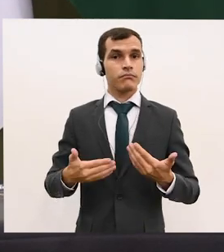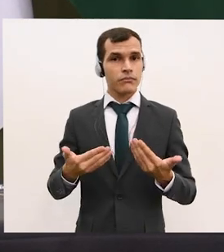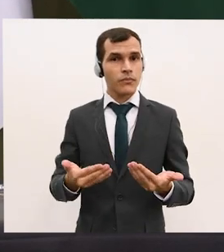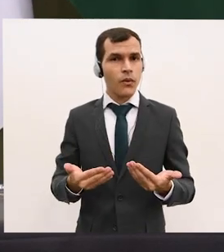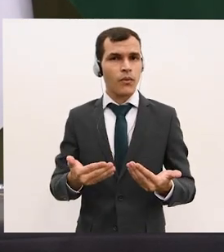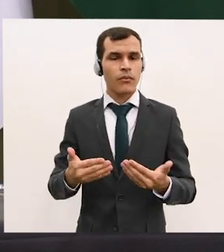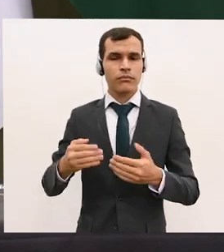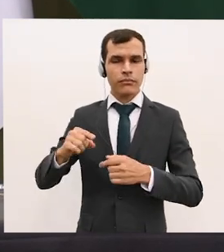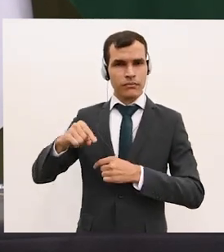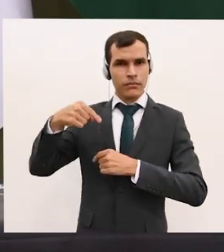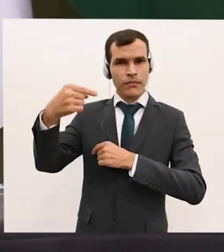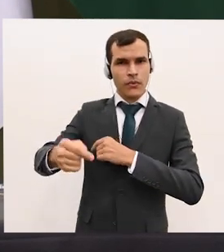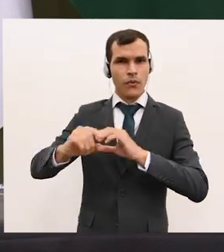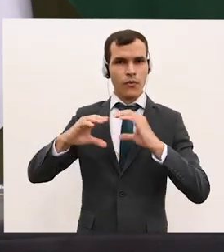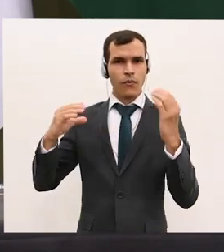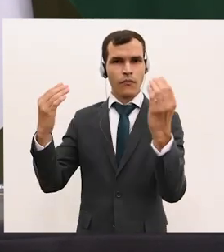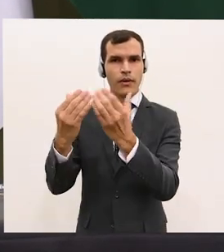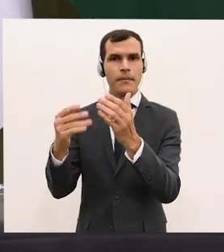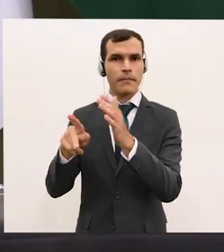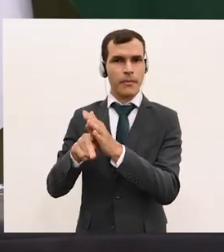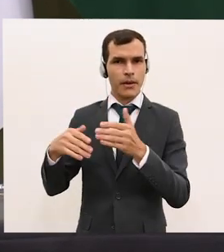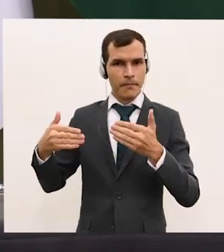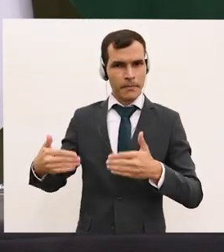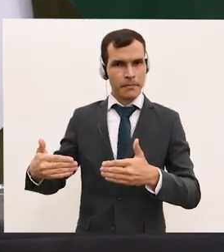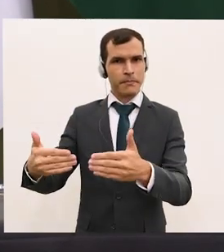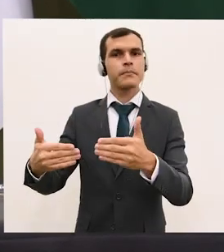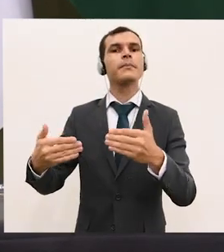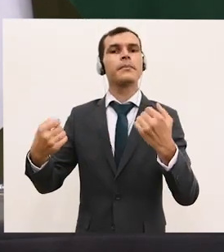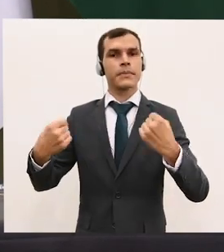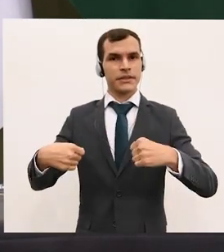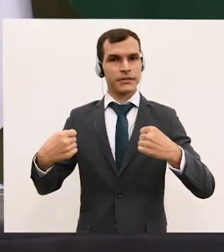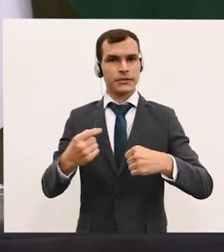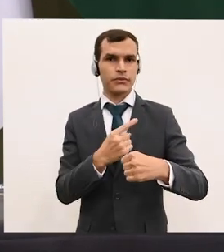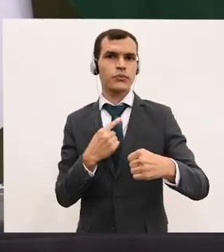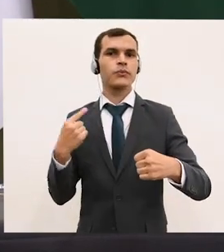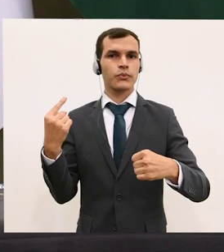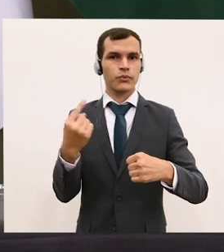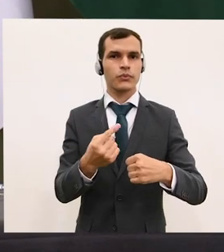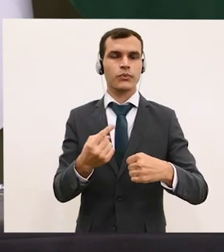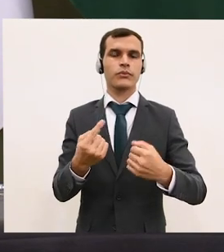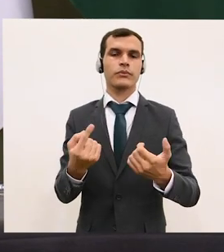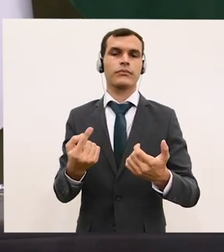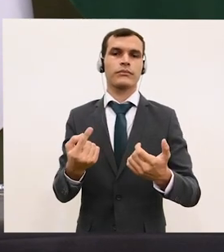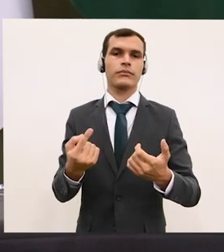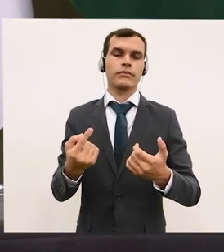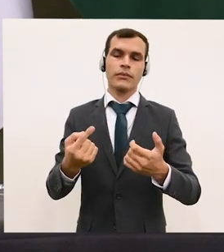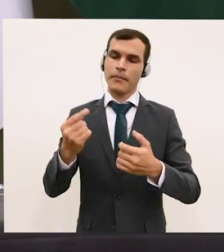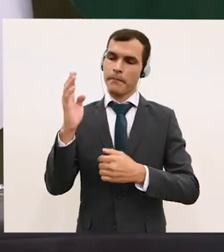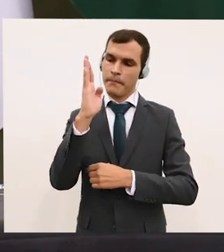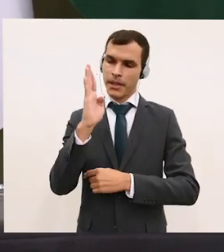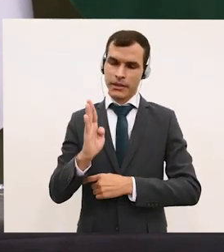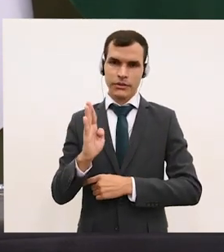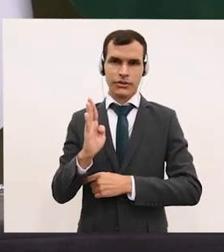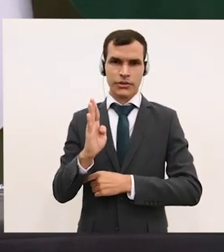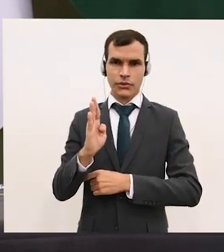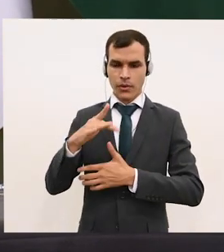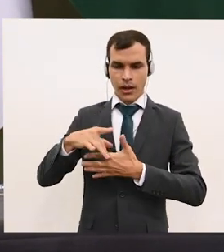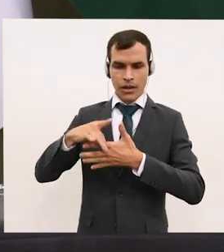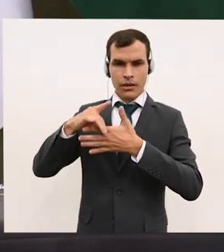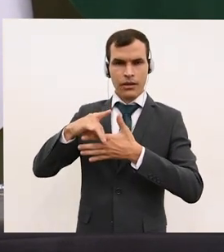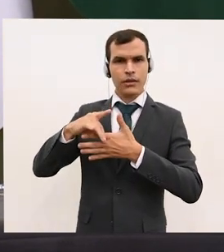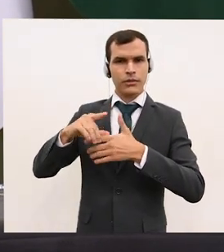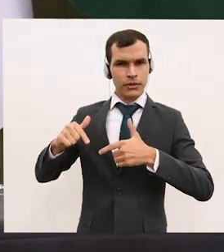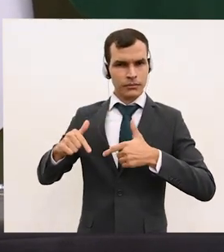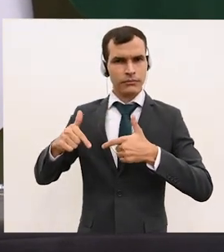it means that we need active participation and leadership by Brazil, and that's one of the reasons I wanted to